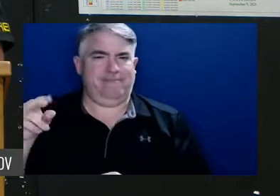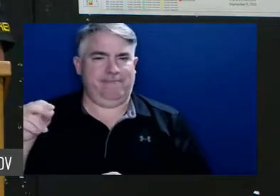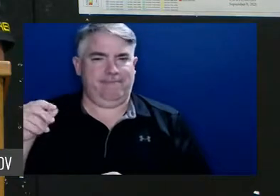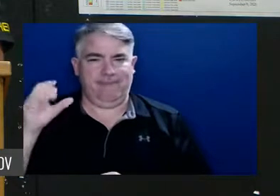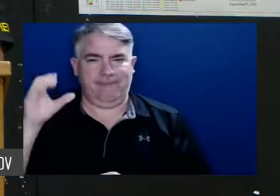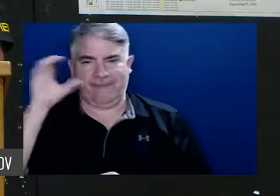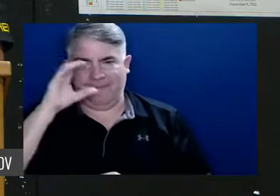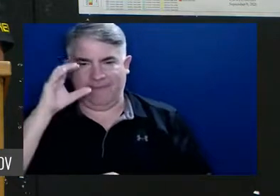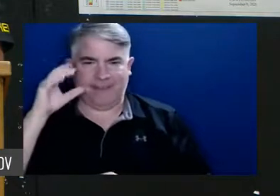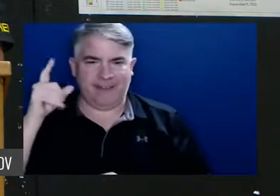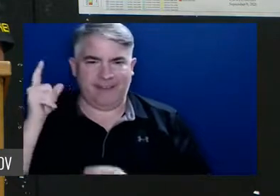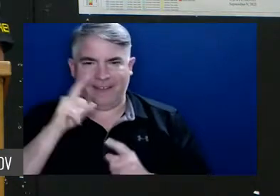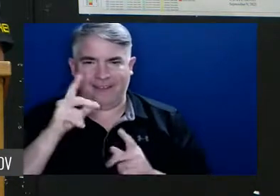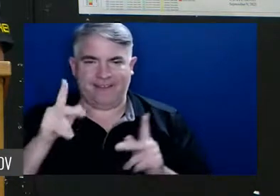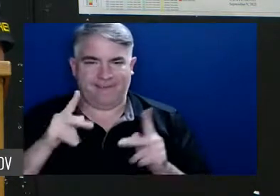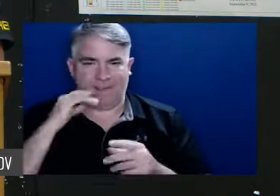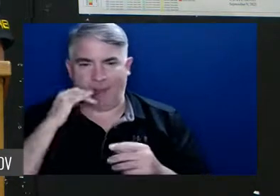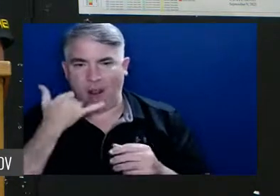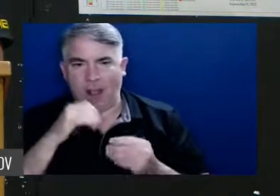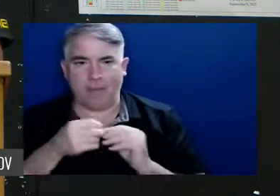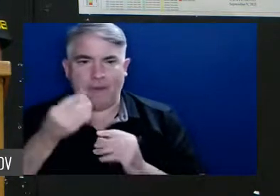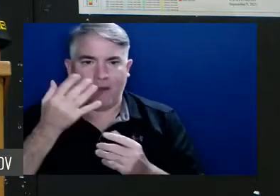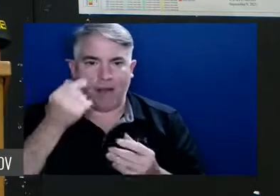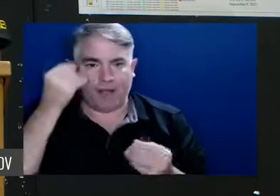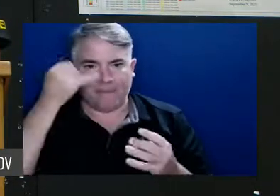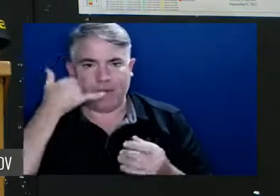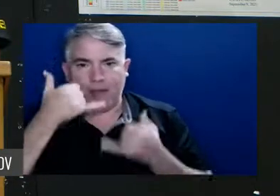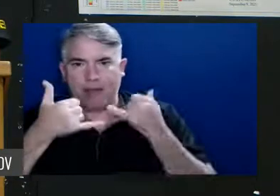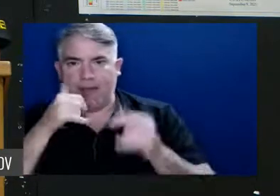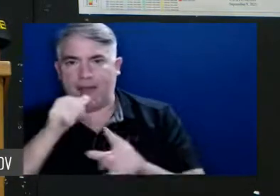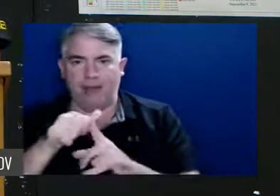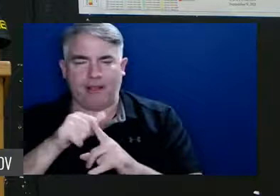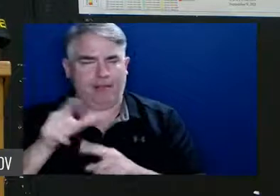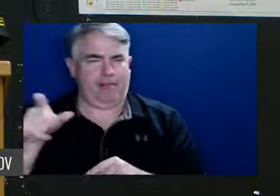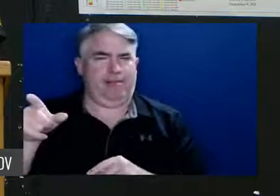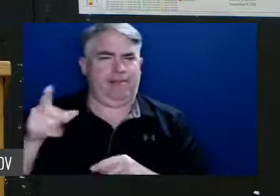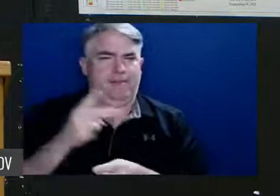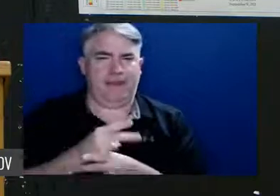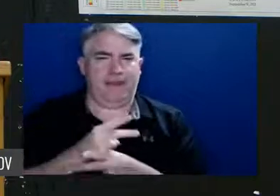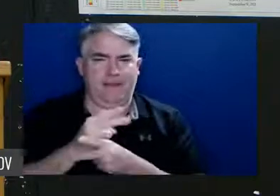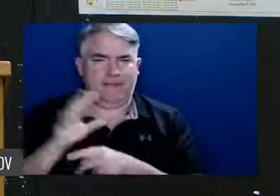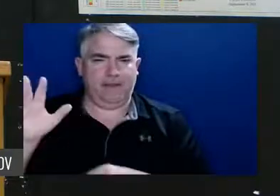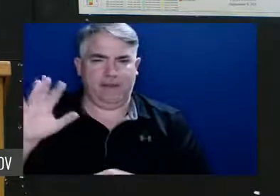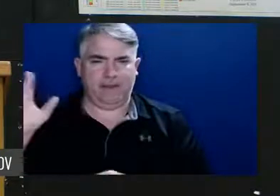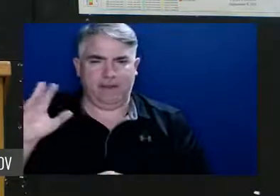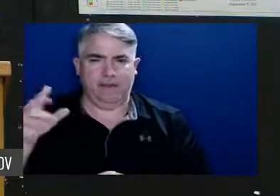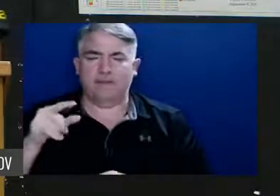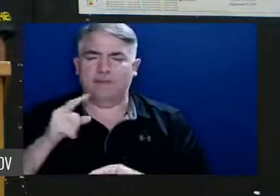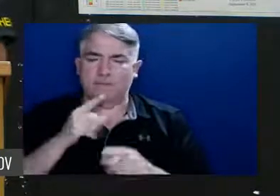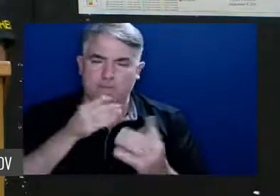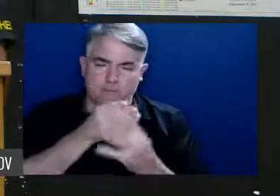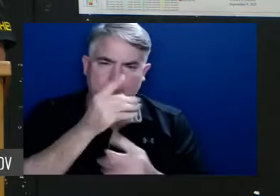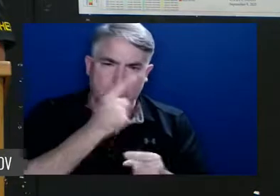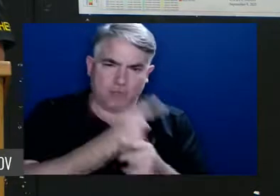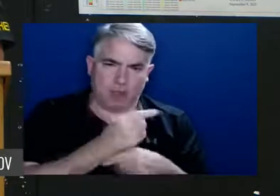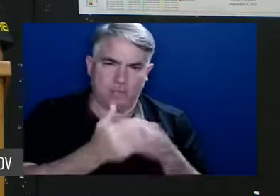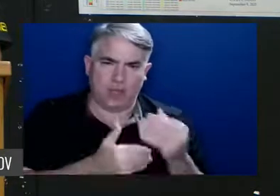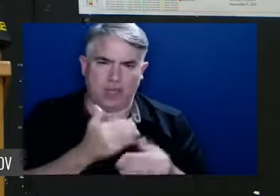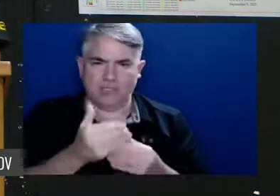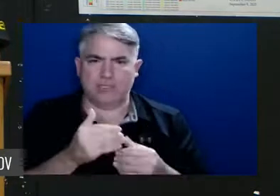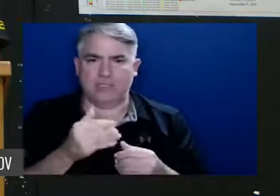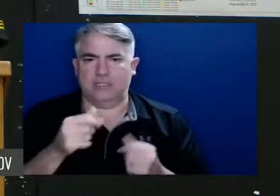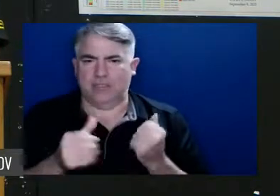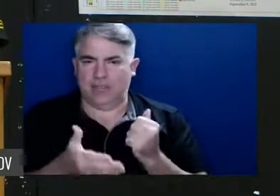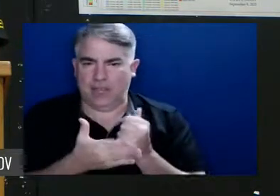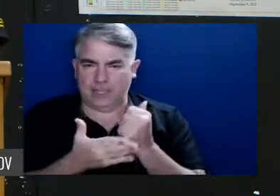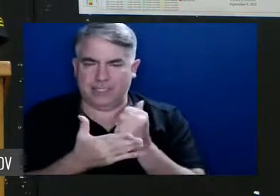you receive assistance as soon as you're able to, and the proper assistance. I also like to discuss the PG&E